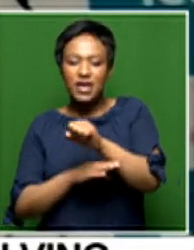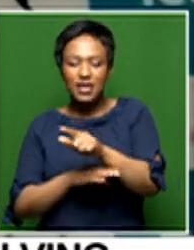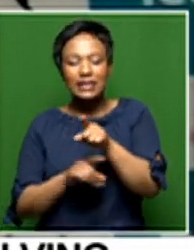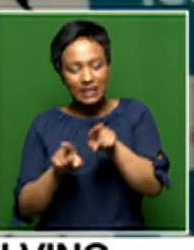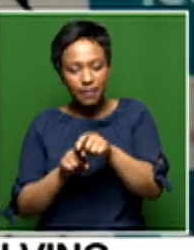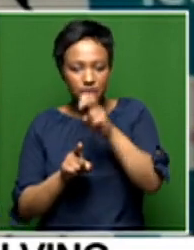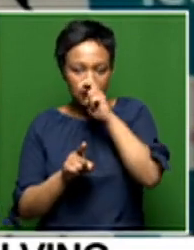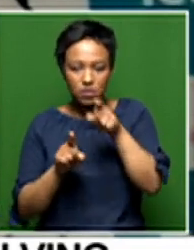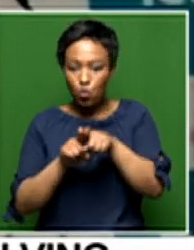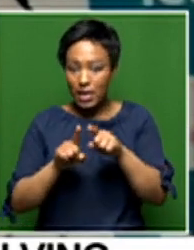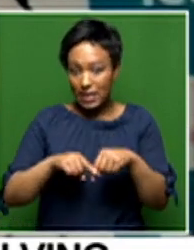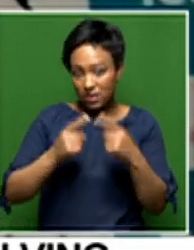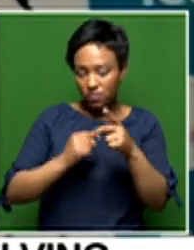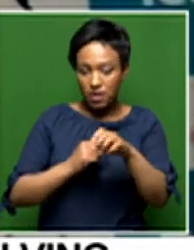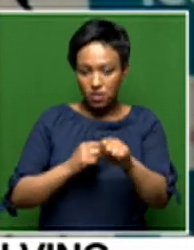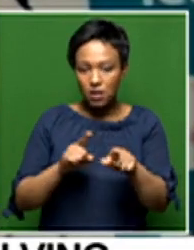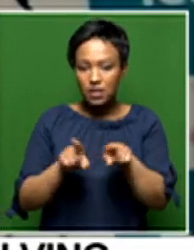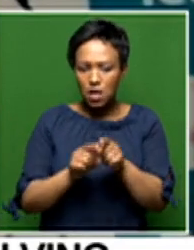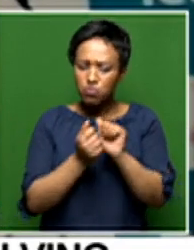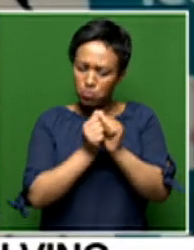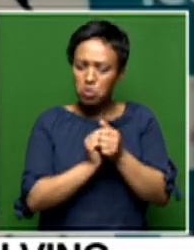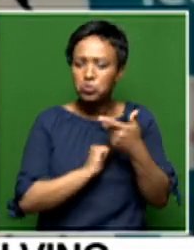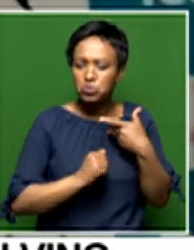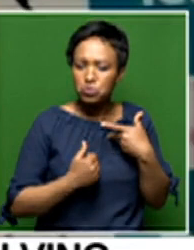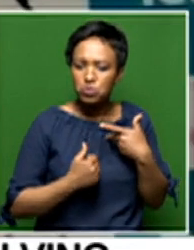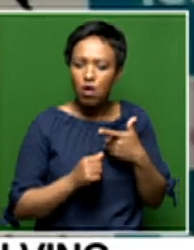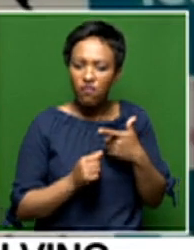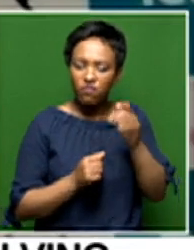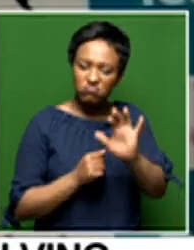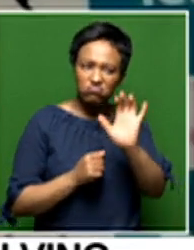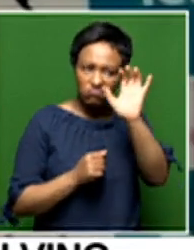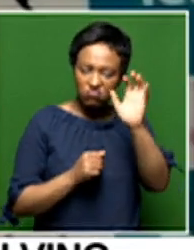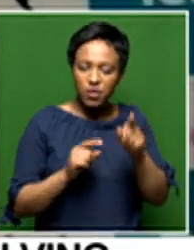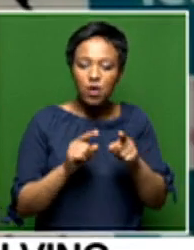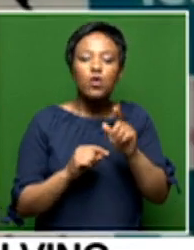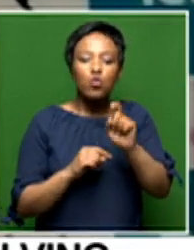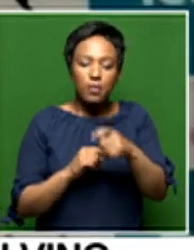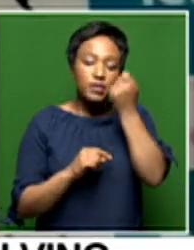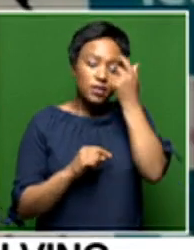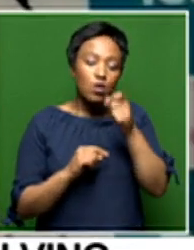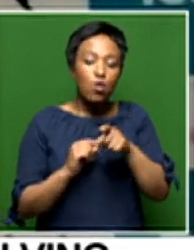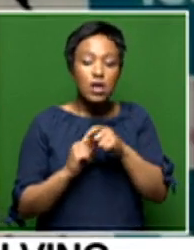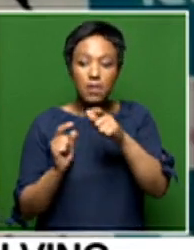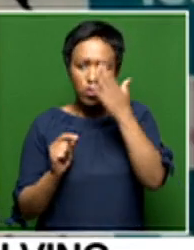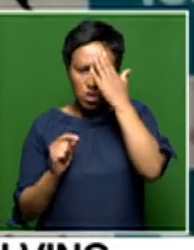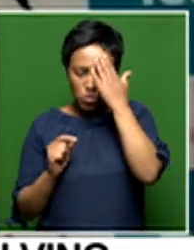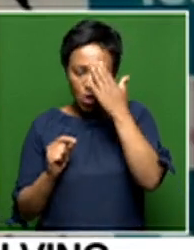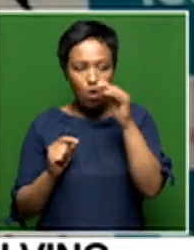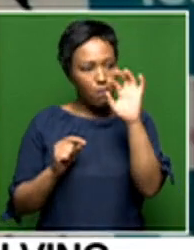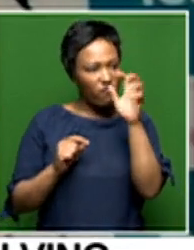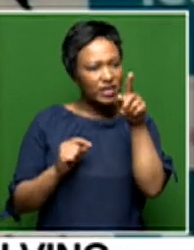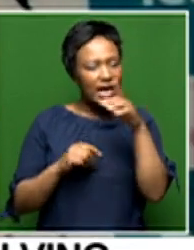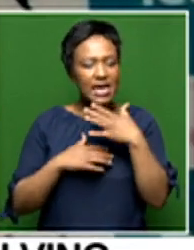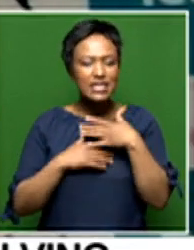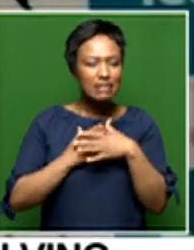We are not different to PSL because we're all sporting codes. So people must understand that, yes, people that you know might be in Bloemfontein if you stay